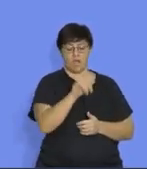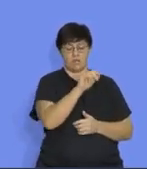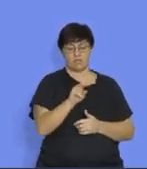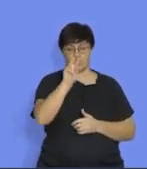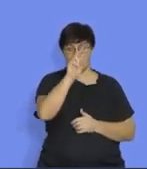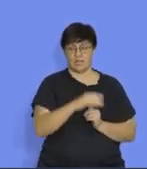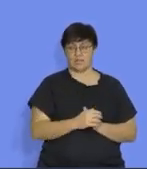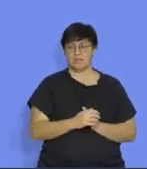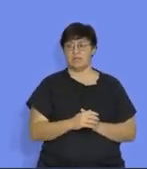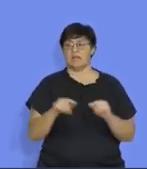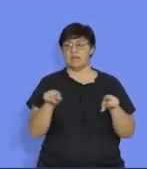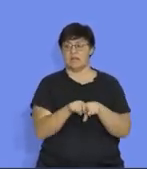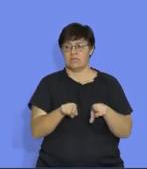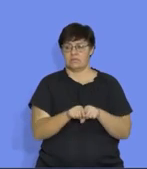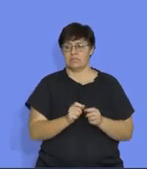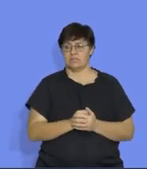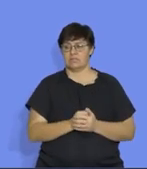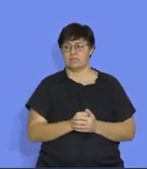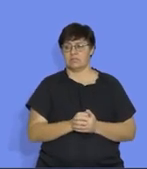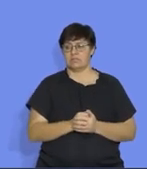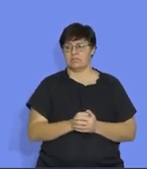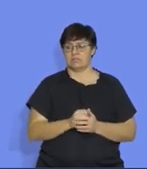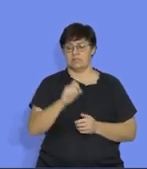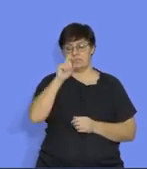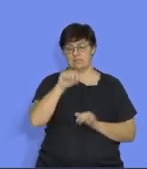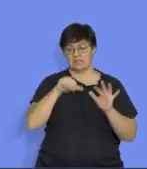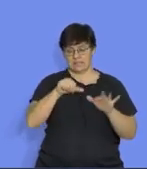see that y squared will be equal to